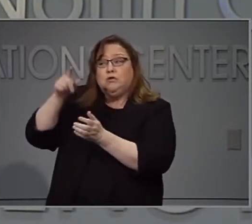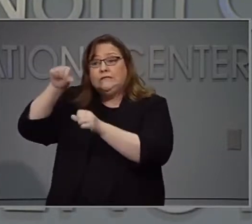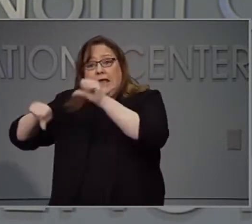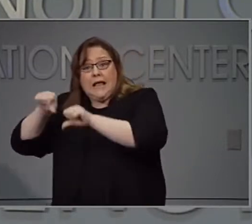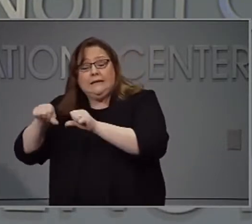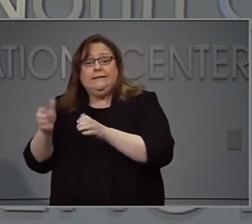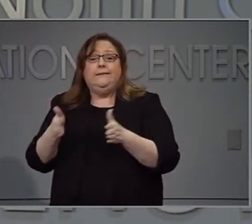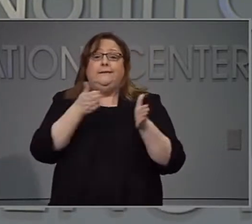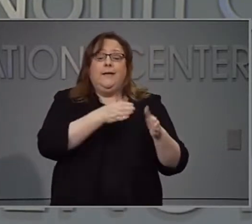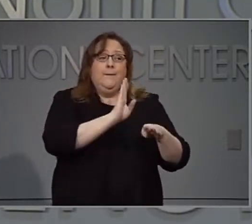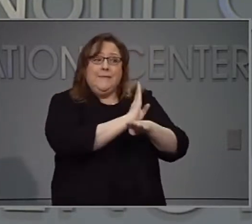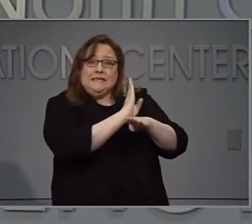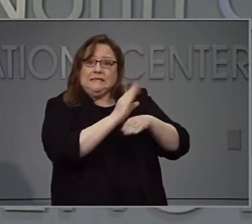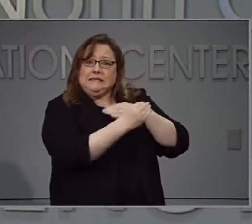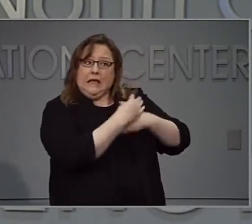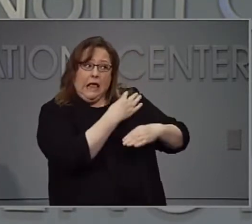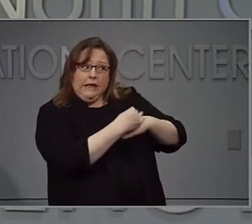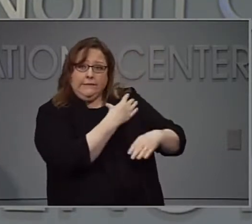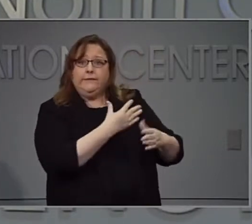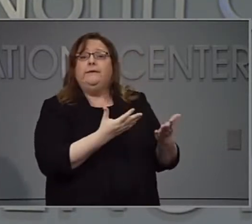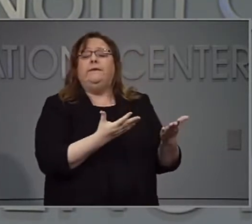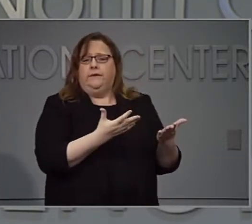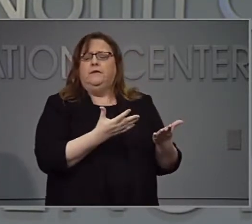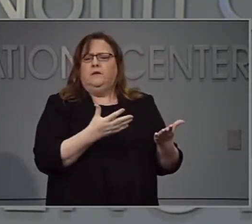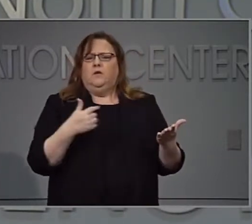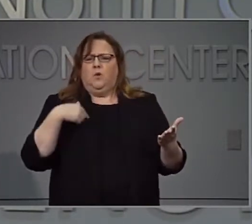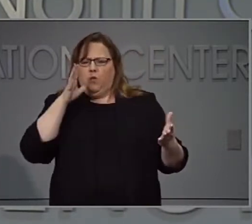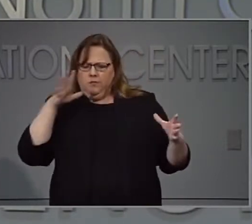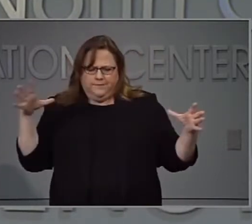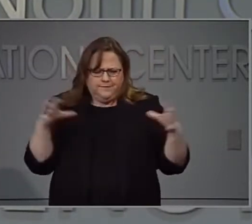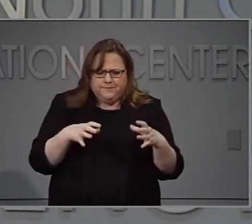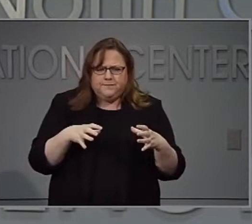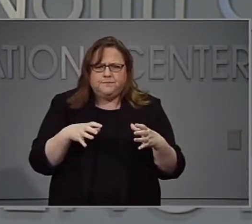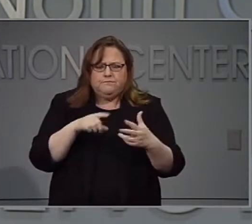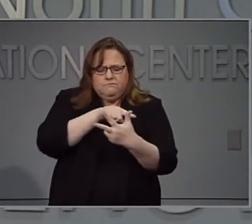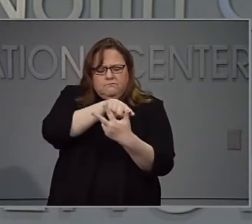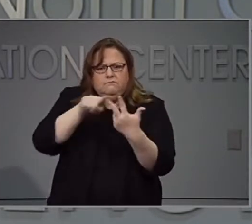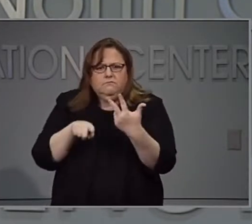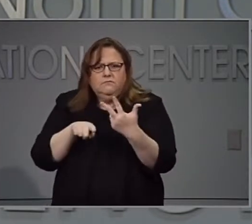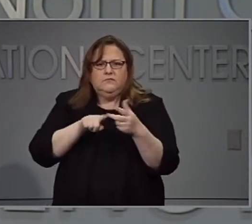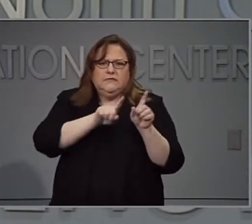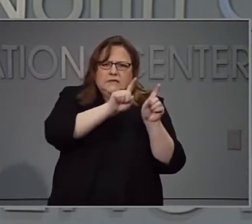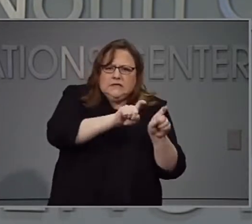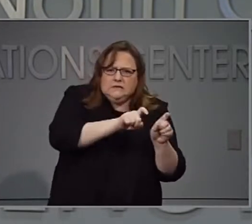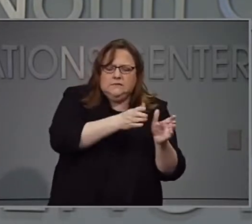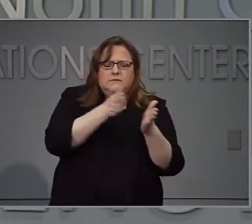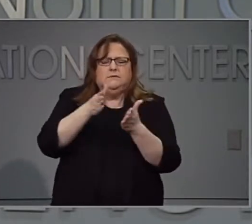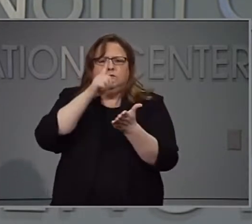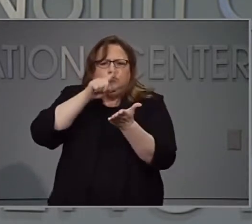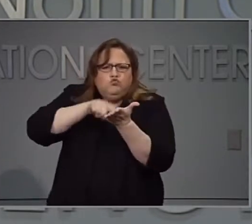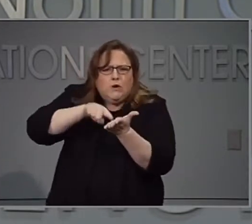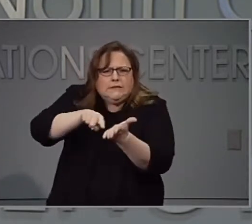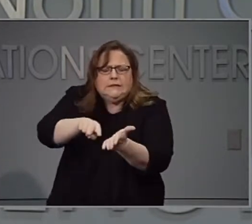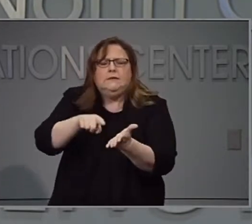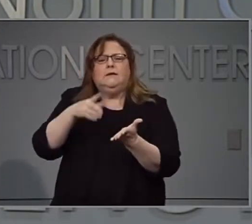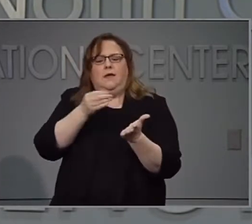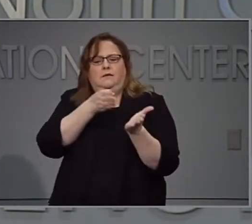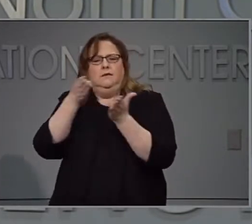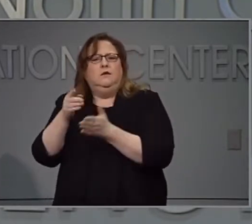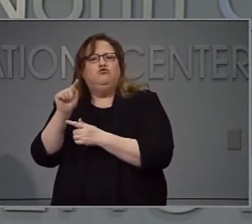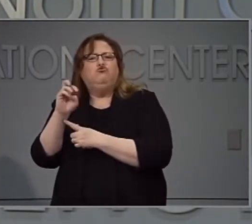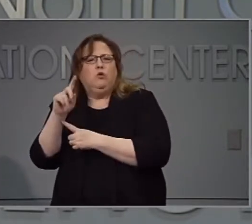put these together with each of our three areas, testing, tracing, and TRIDS, to make